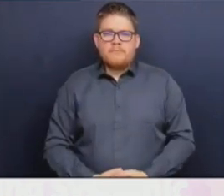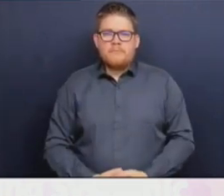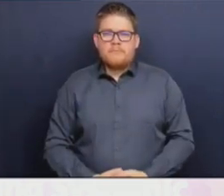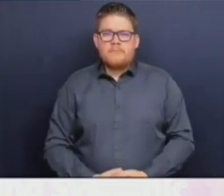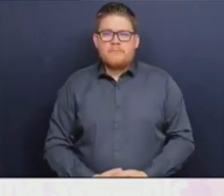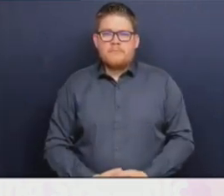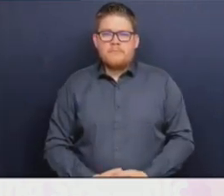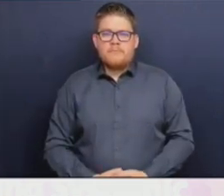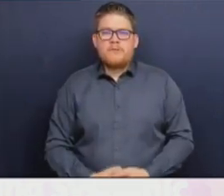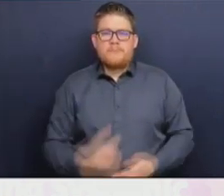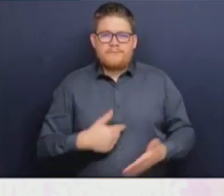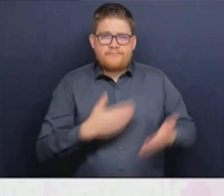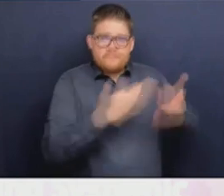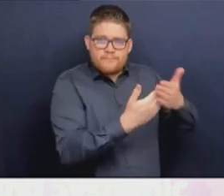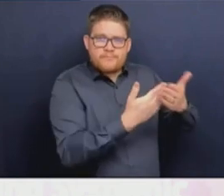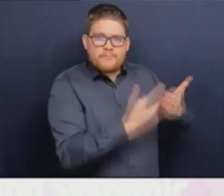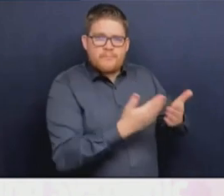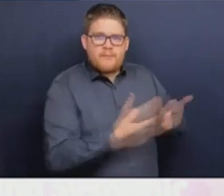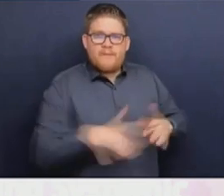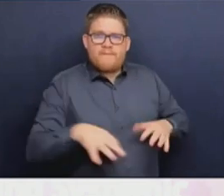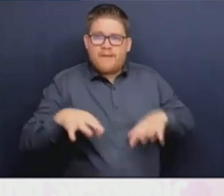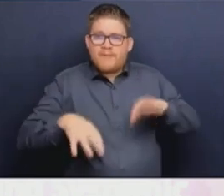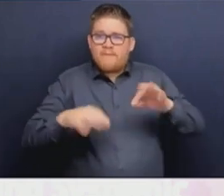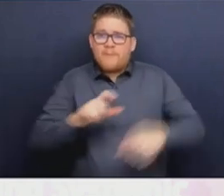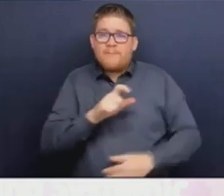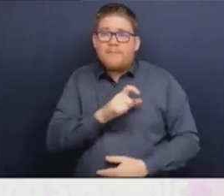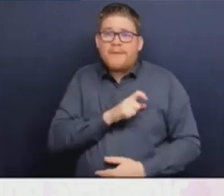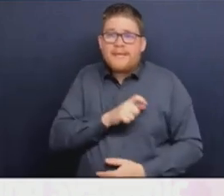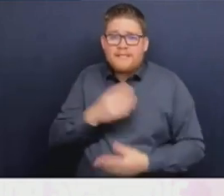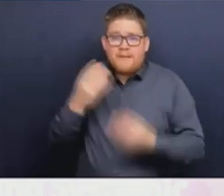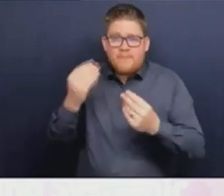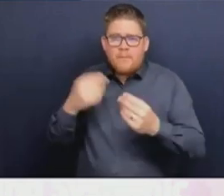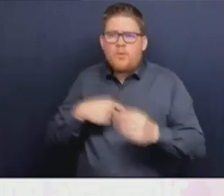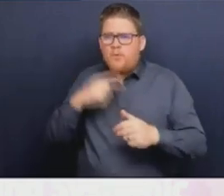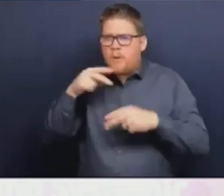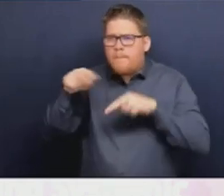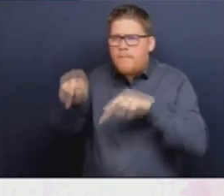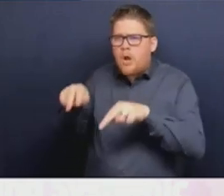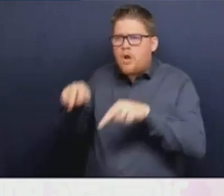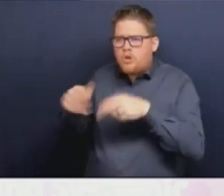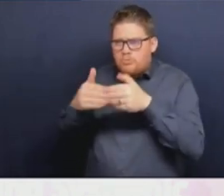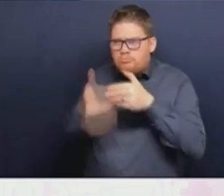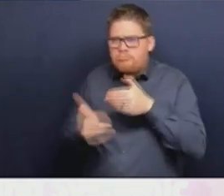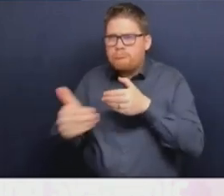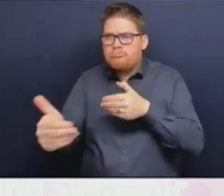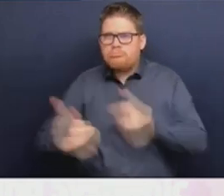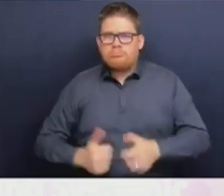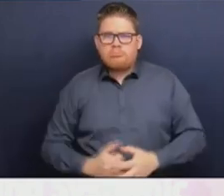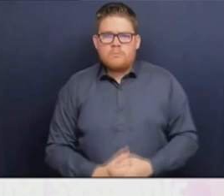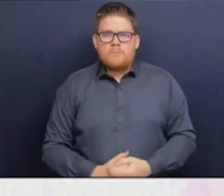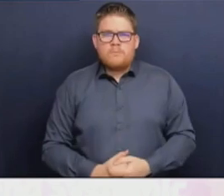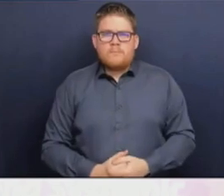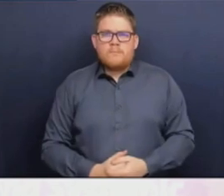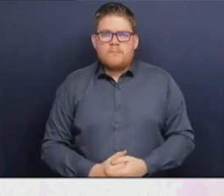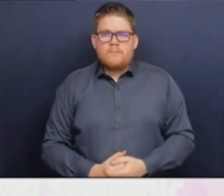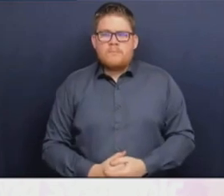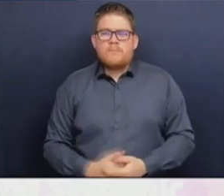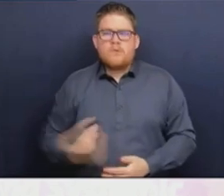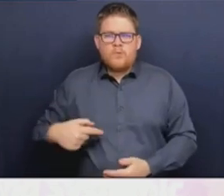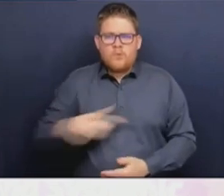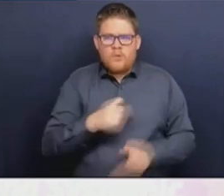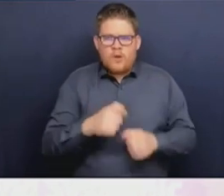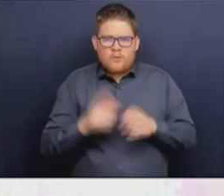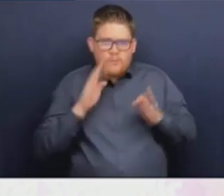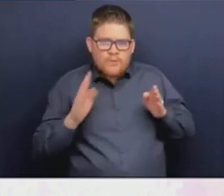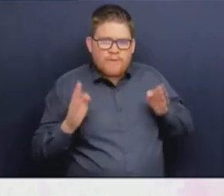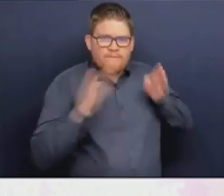Public Safety Minister and the Solicitor General. And also, of course, we want to focus primarily on the mental health components.